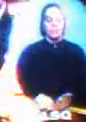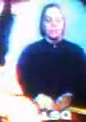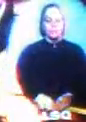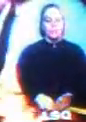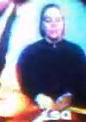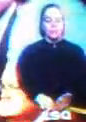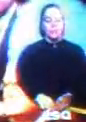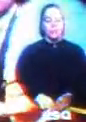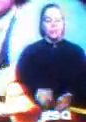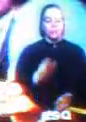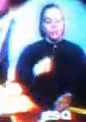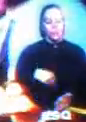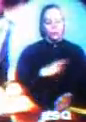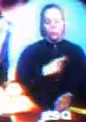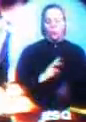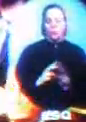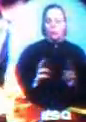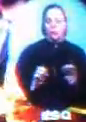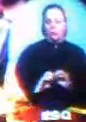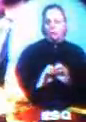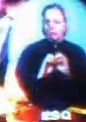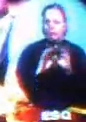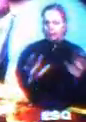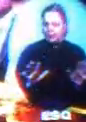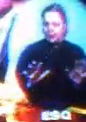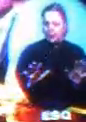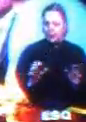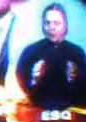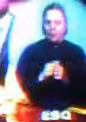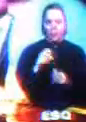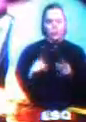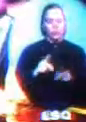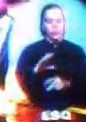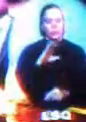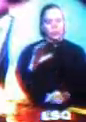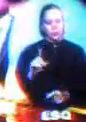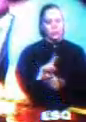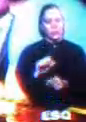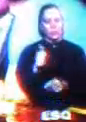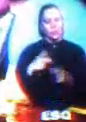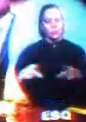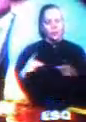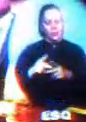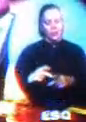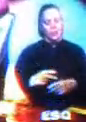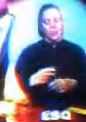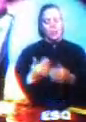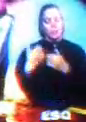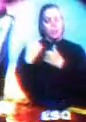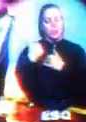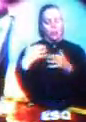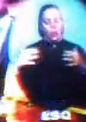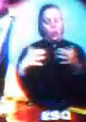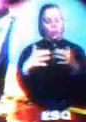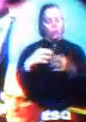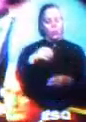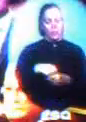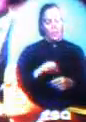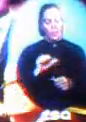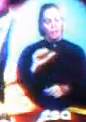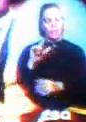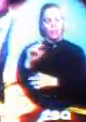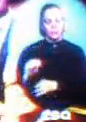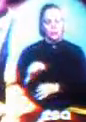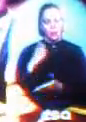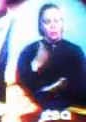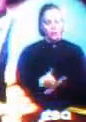We have been very clear with Canadians, we've been very clear with our allies that the combat mission in Afghanistan will end in 2011, and we will honor